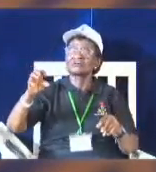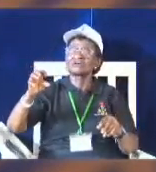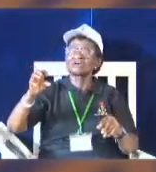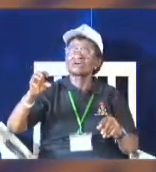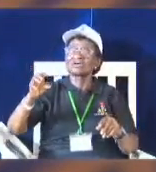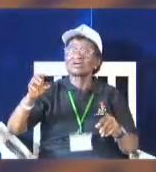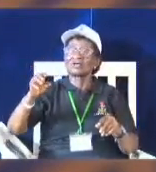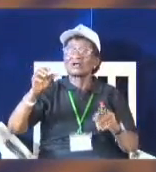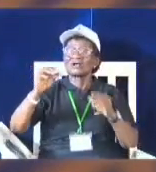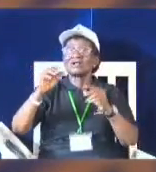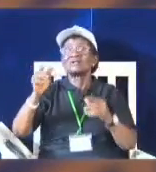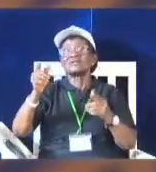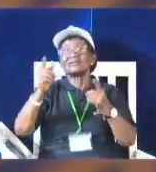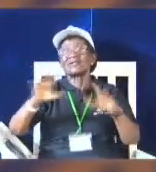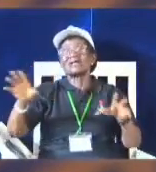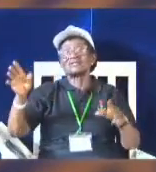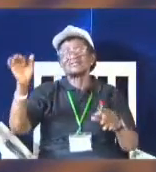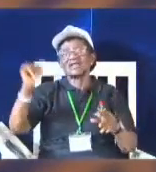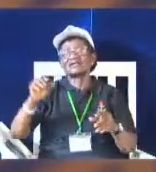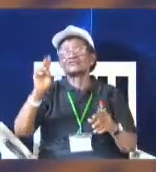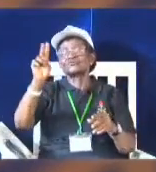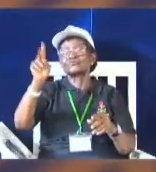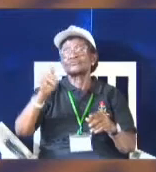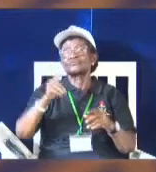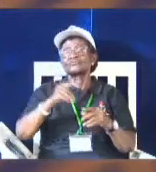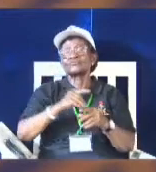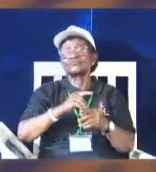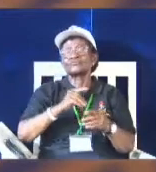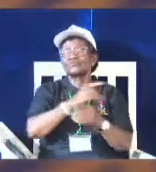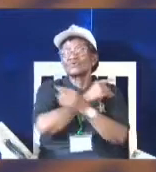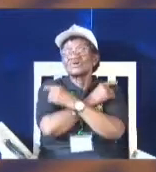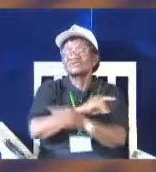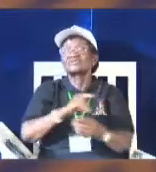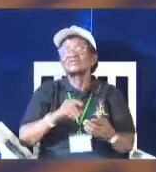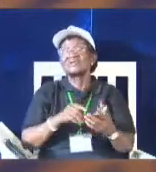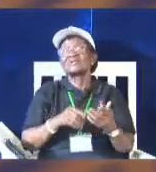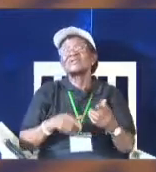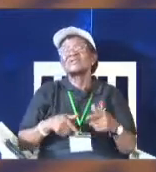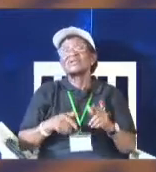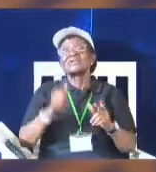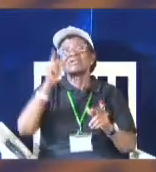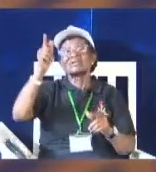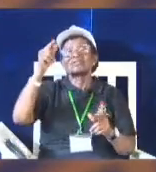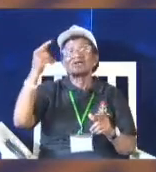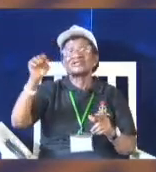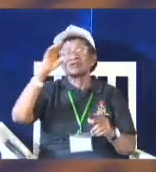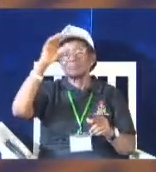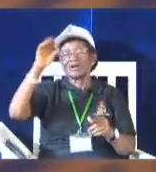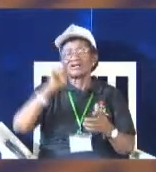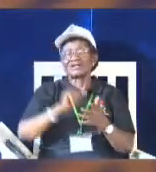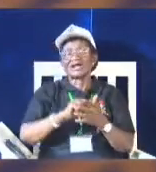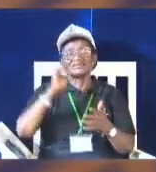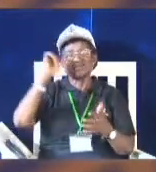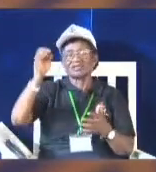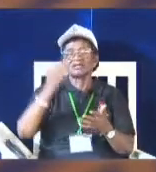less than 2 weeks later, the man he fought with died.